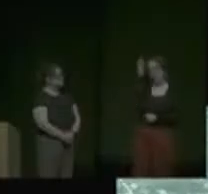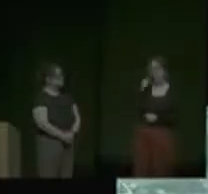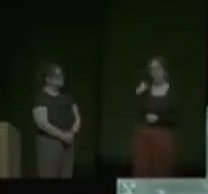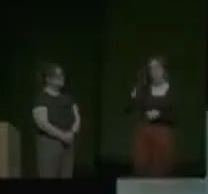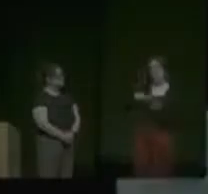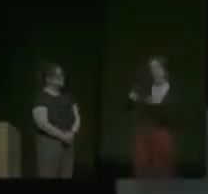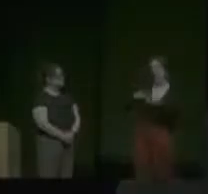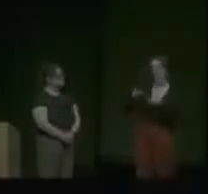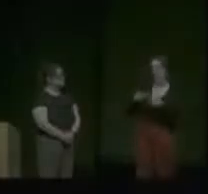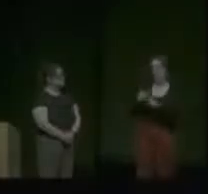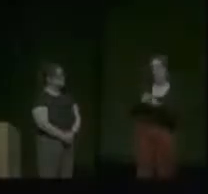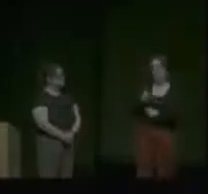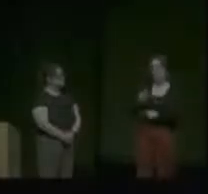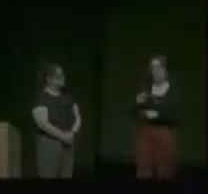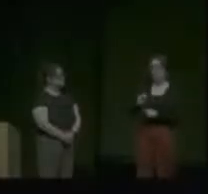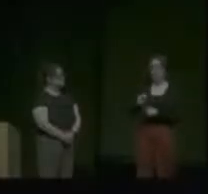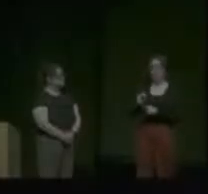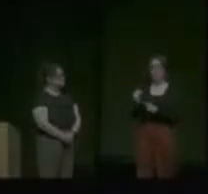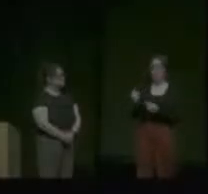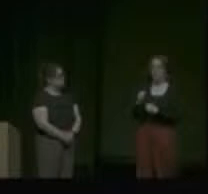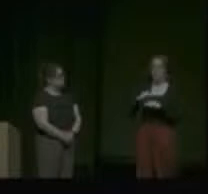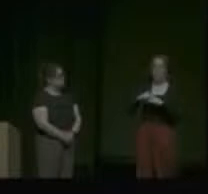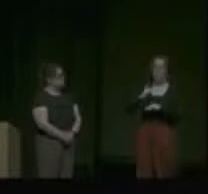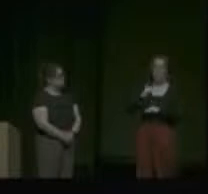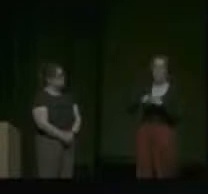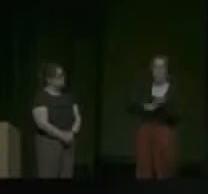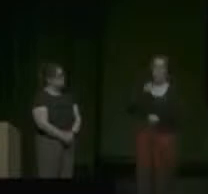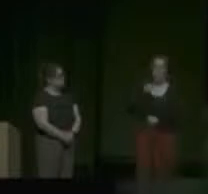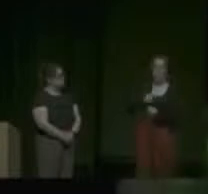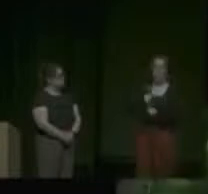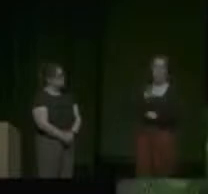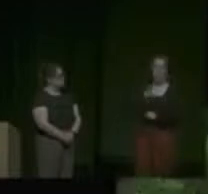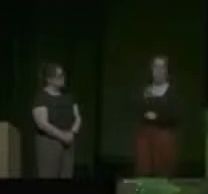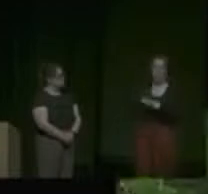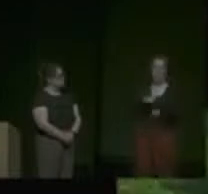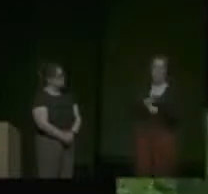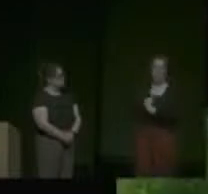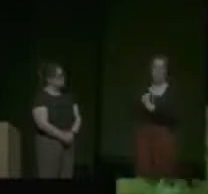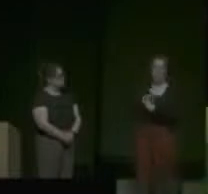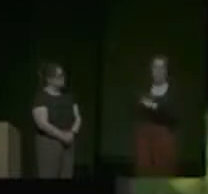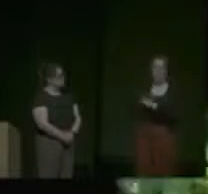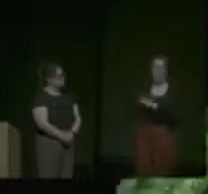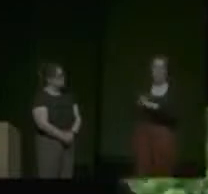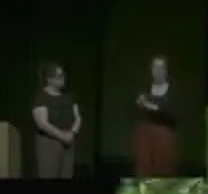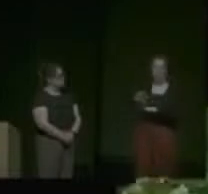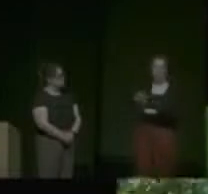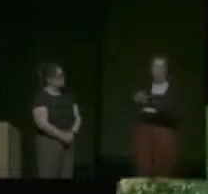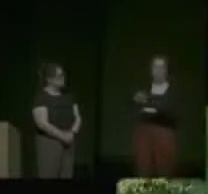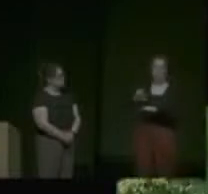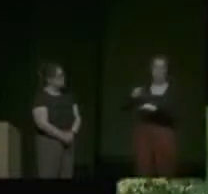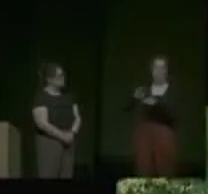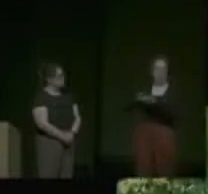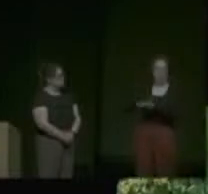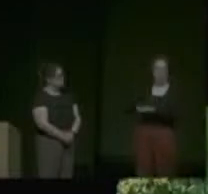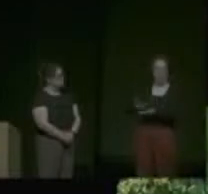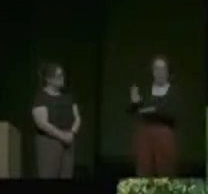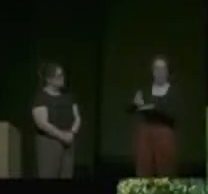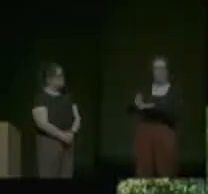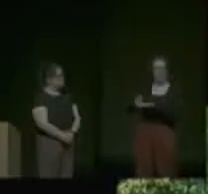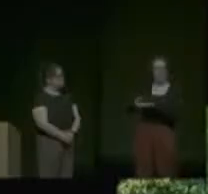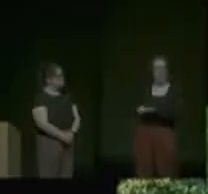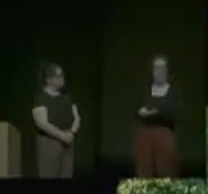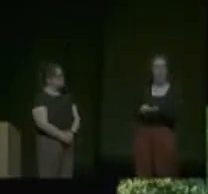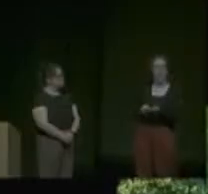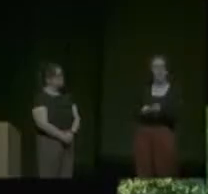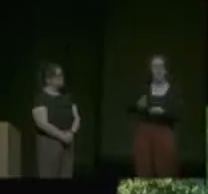been collecting for 100 years and contains pollutants consistent with the area's industrial past. A mechanical dredge system